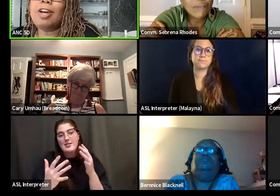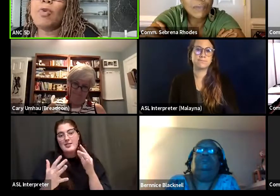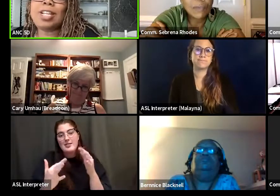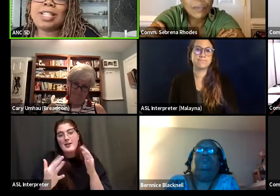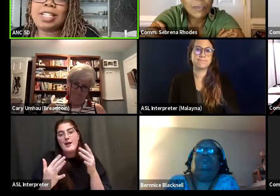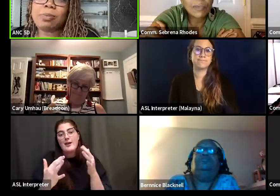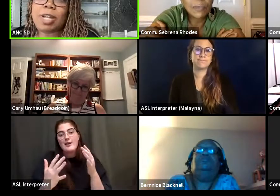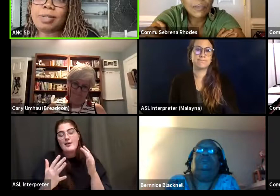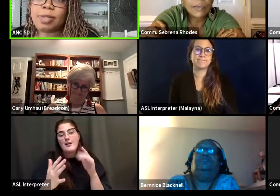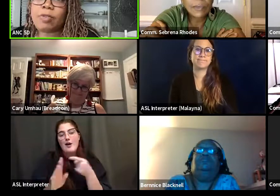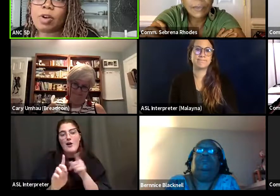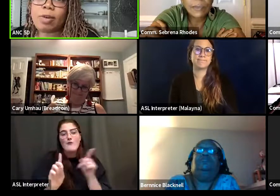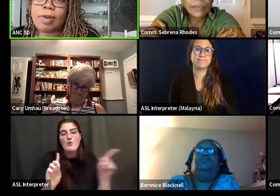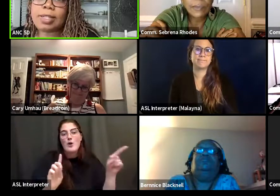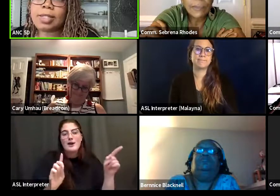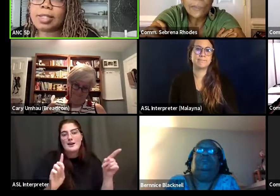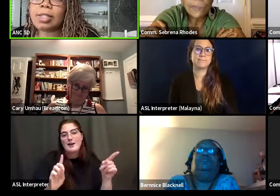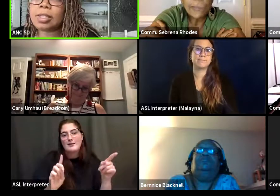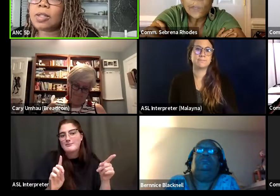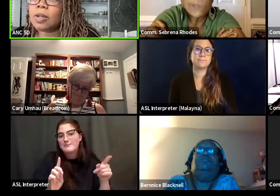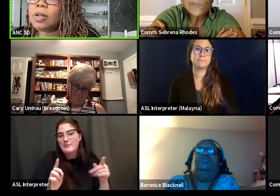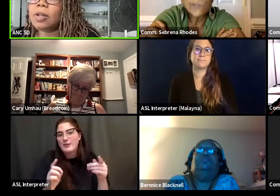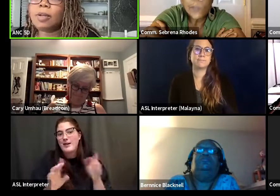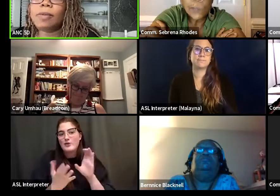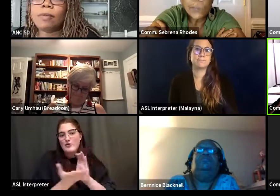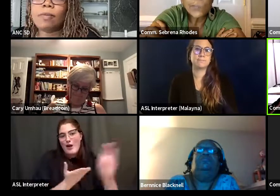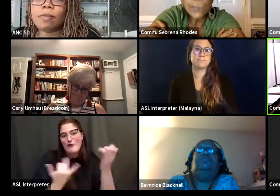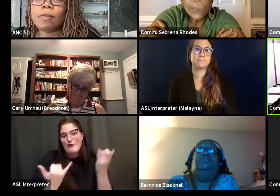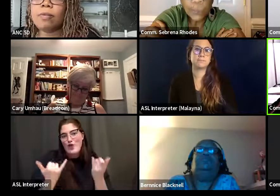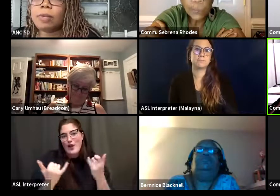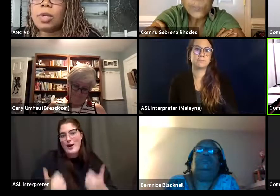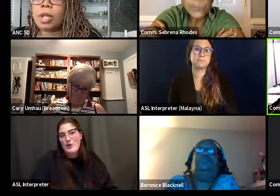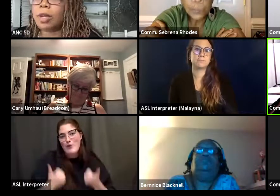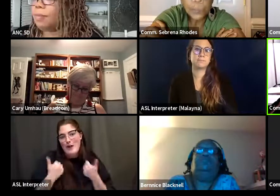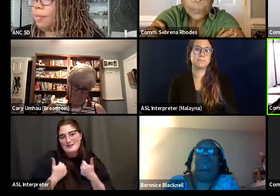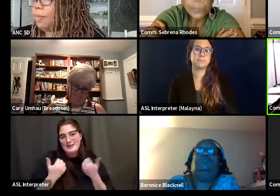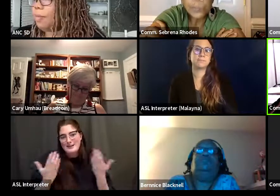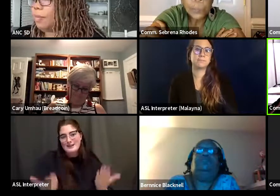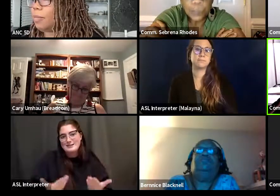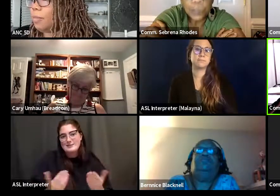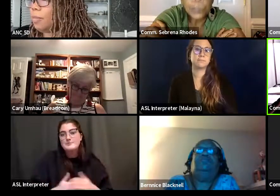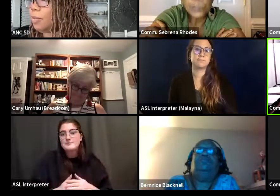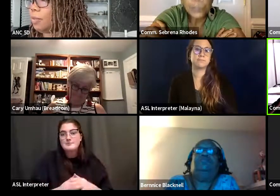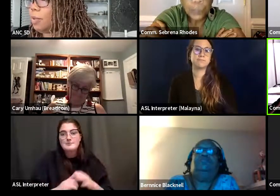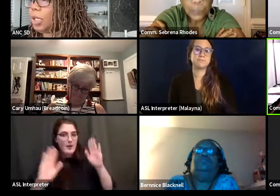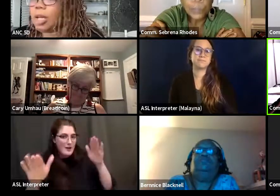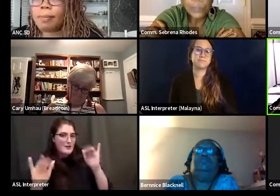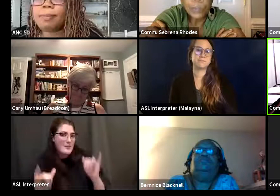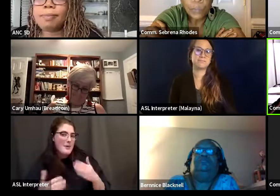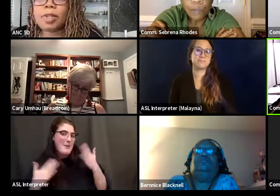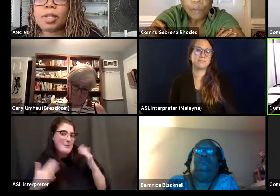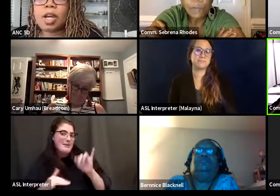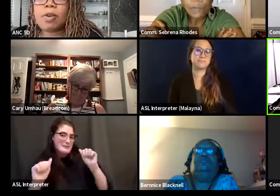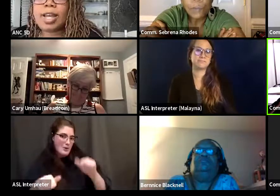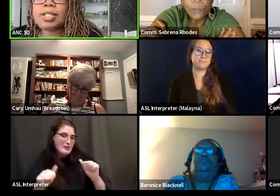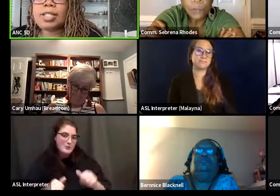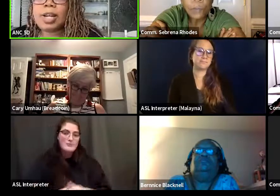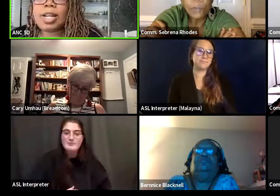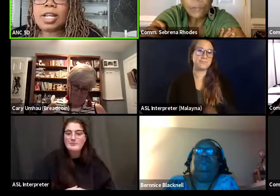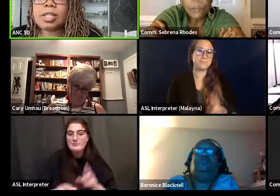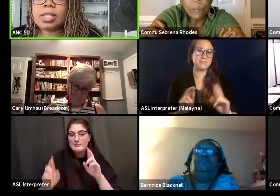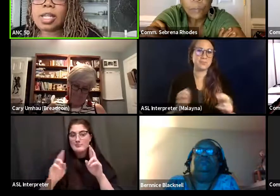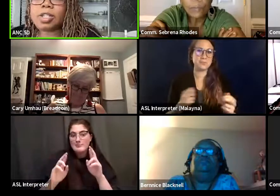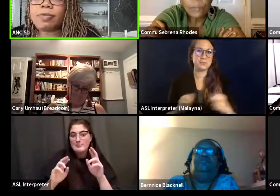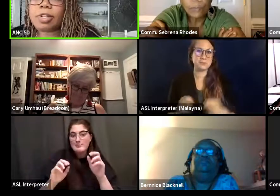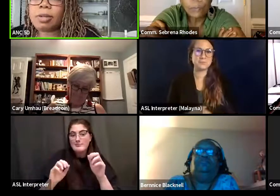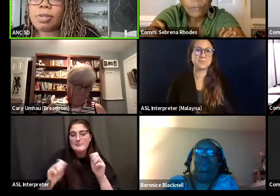the avoiding the displacement of current residents. Excellent. I'm glad that's possible. Yeah. Okay. So